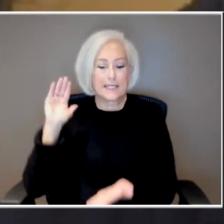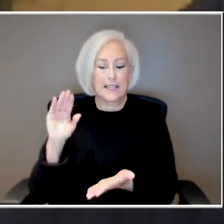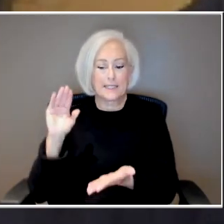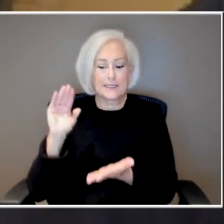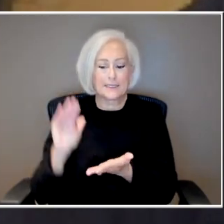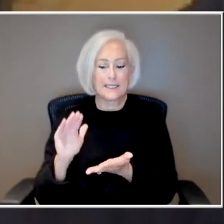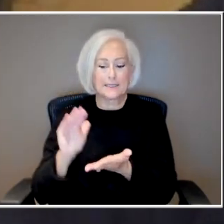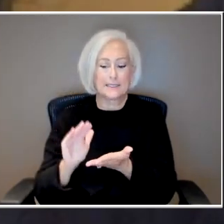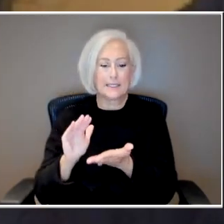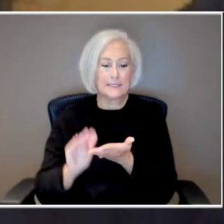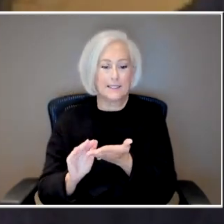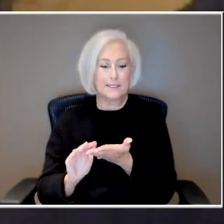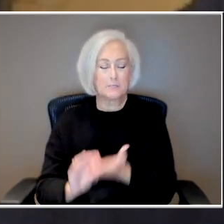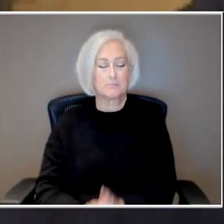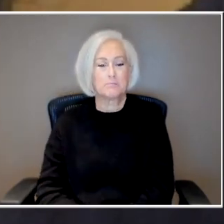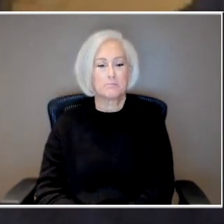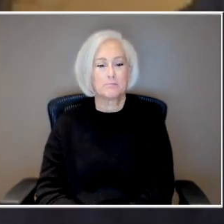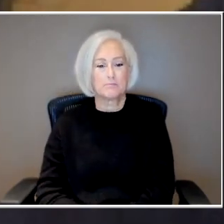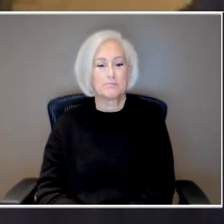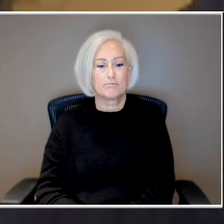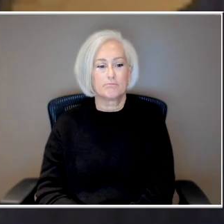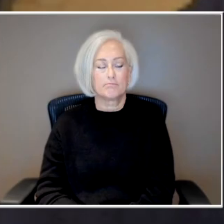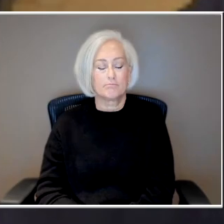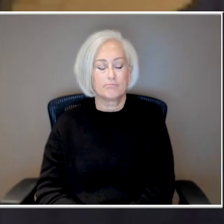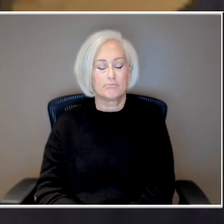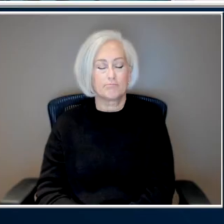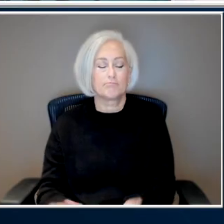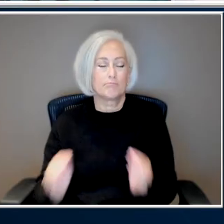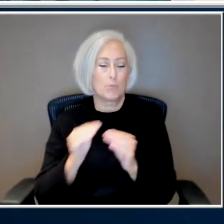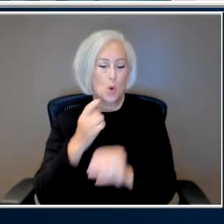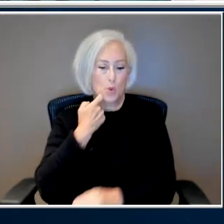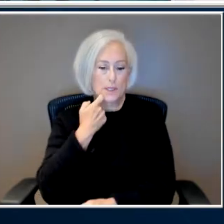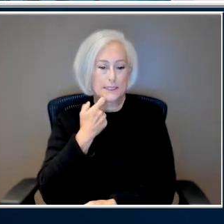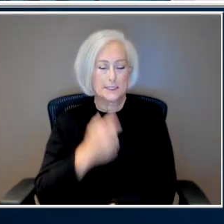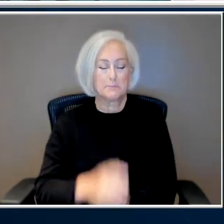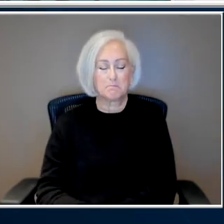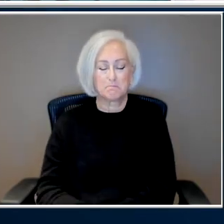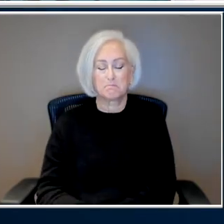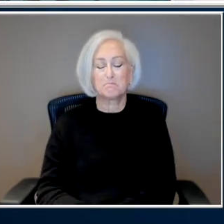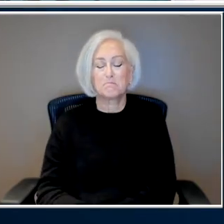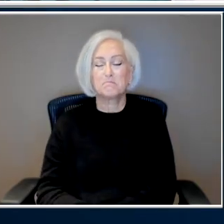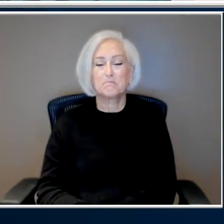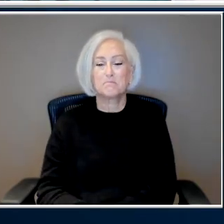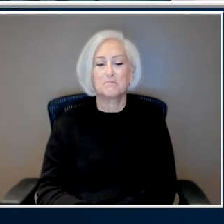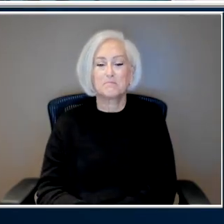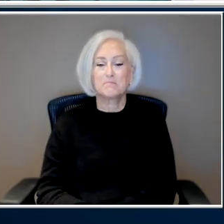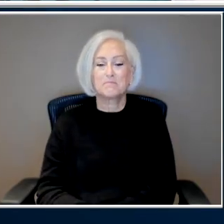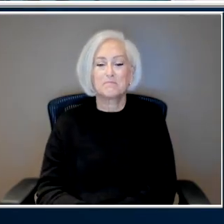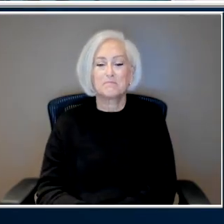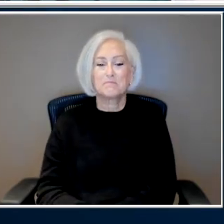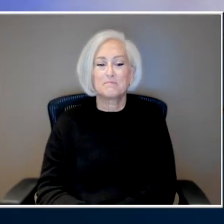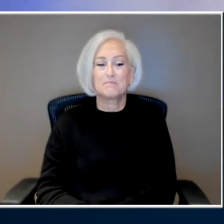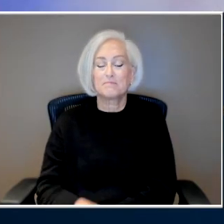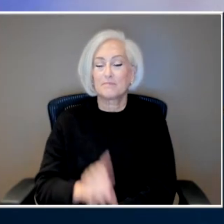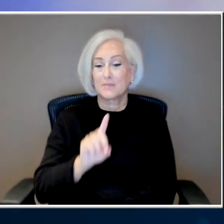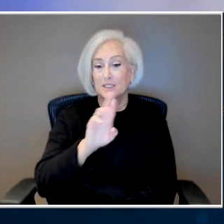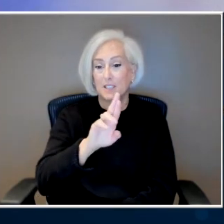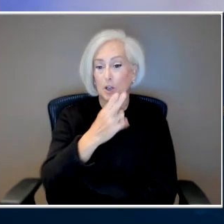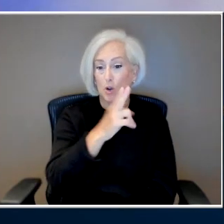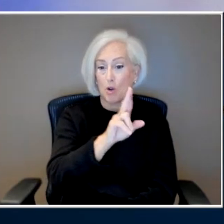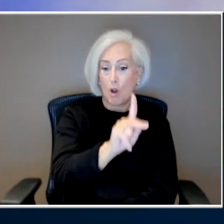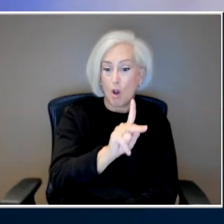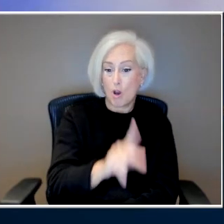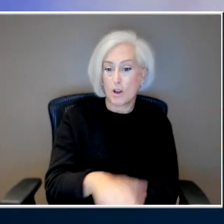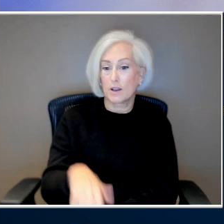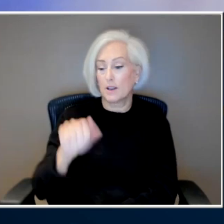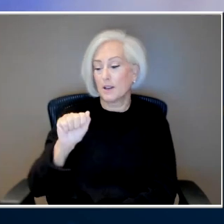effect as of late. Okay. So, Dr. Adiga, how do you guys feel about that